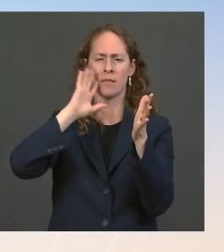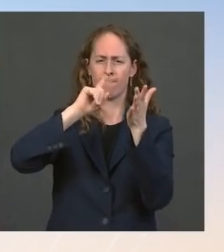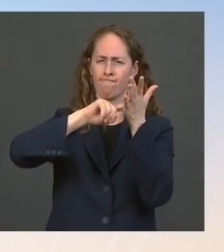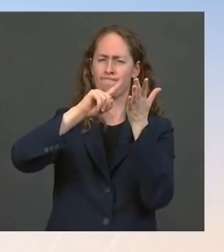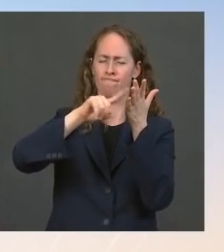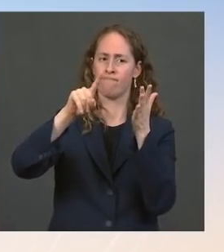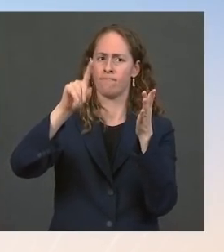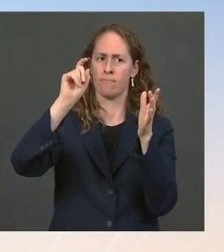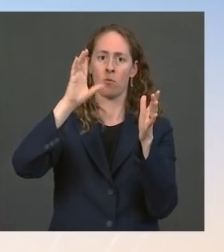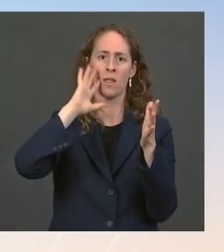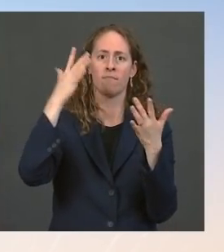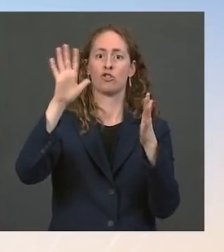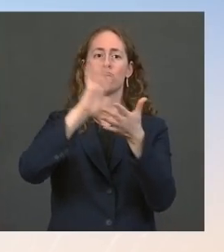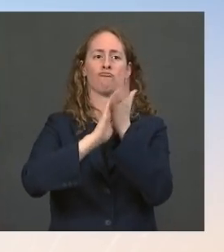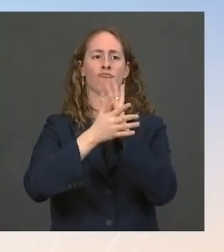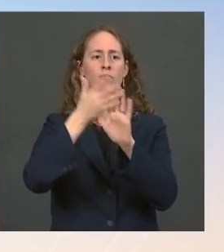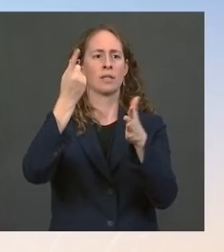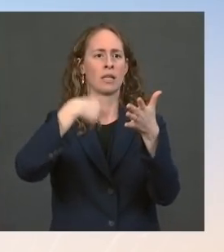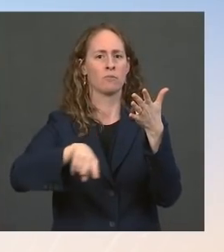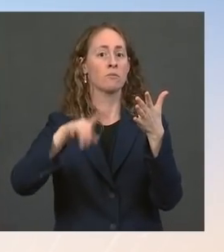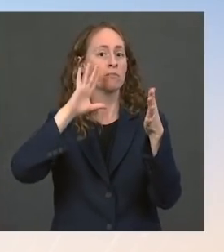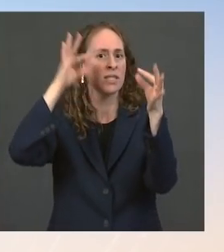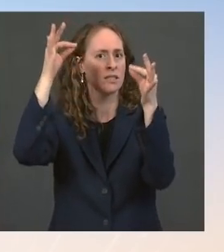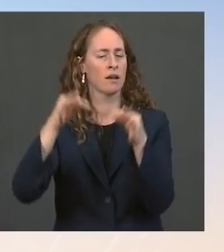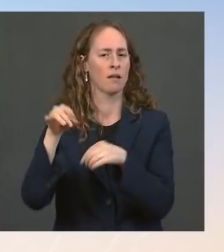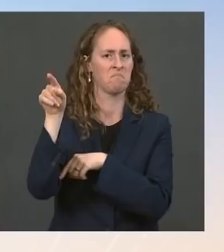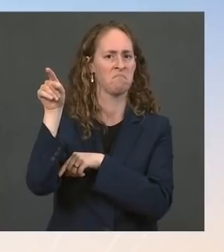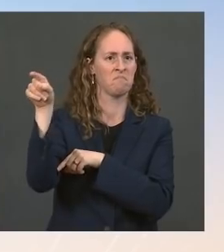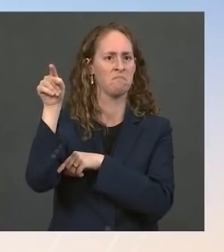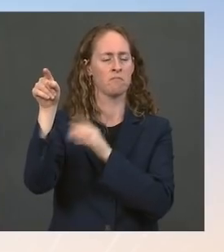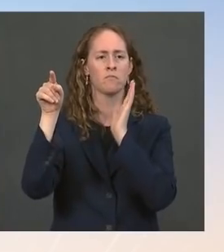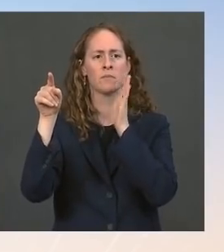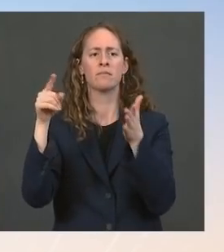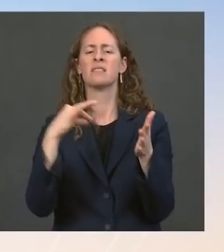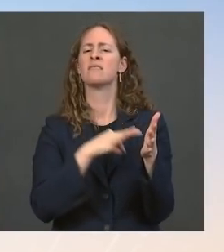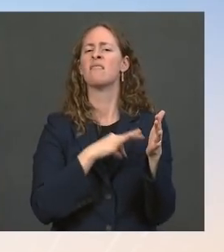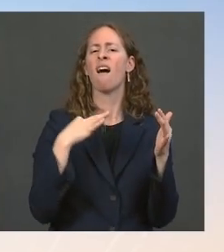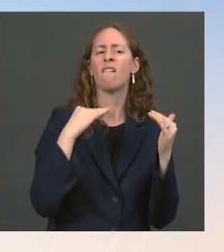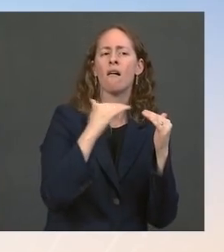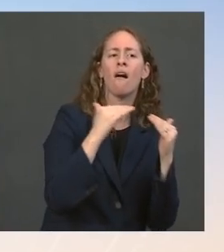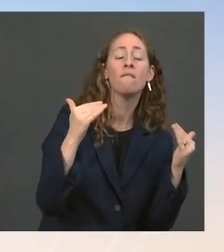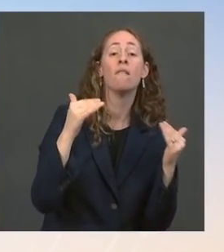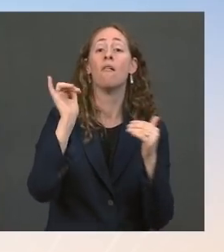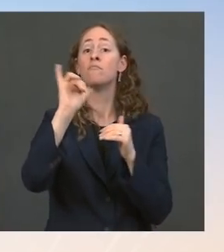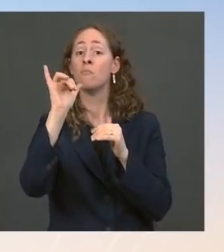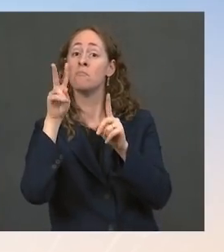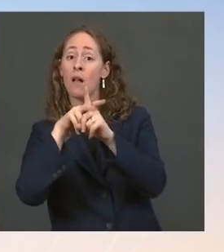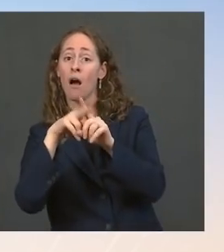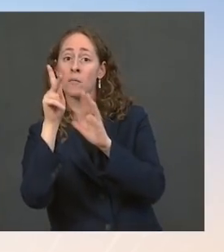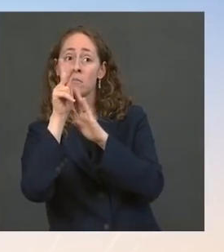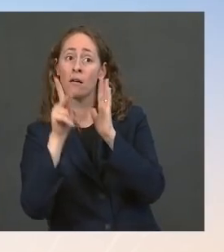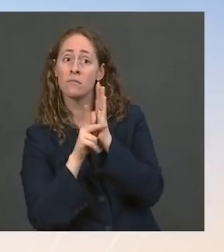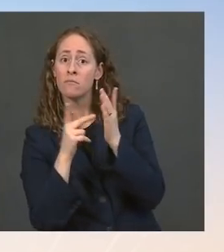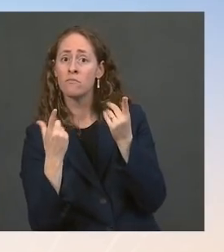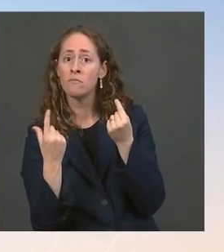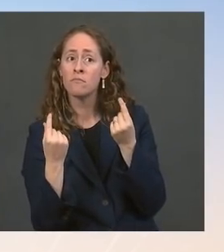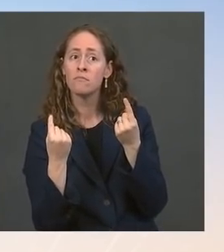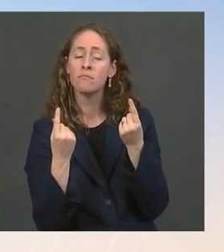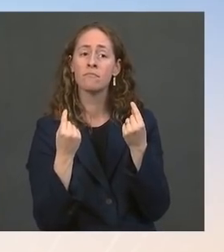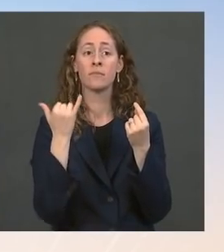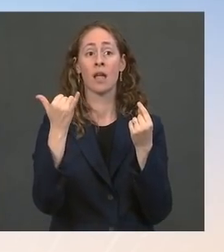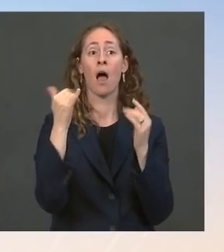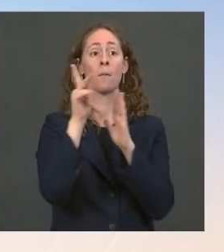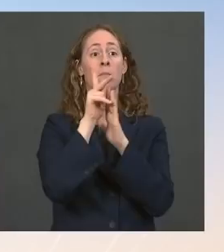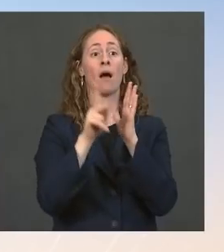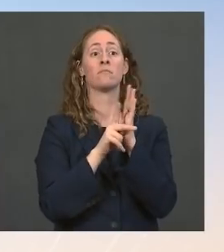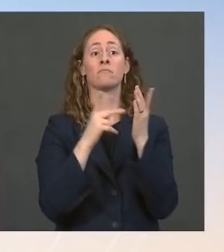that process will be determining what happens on a personnel level, also on a policy level, even though he conveyed today one of the policy steps that